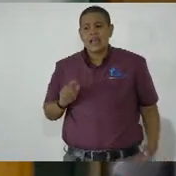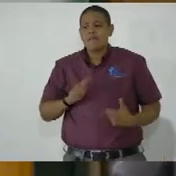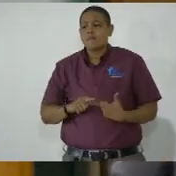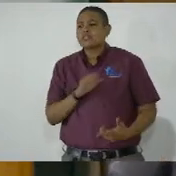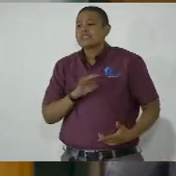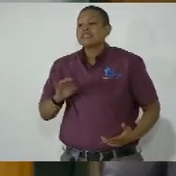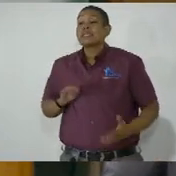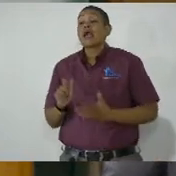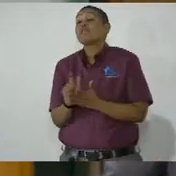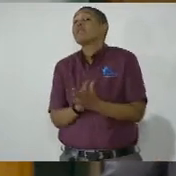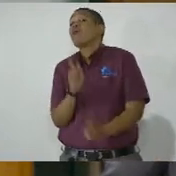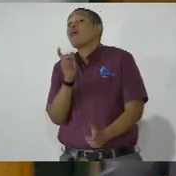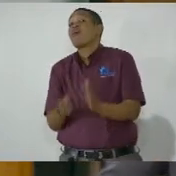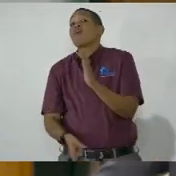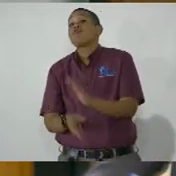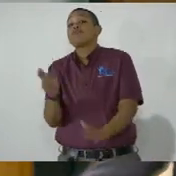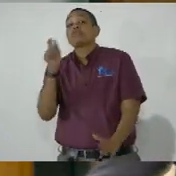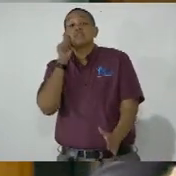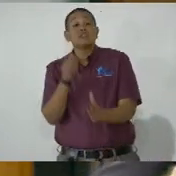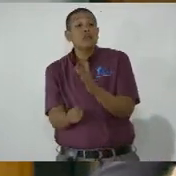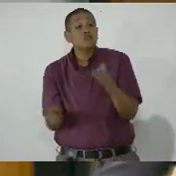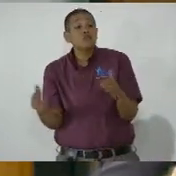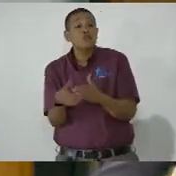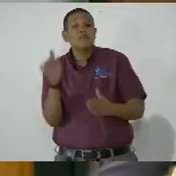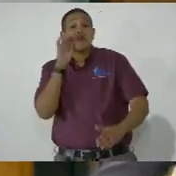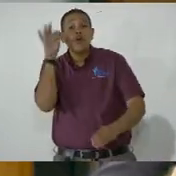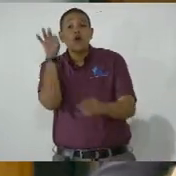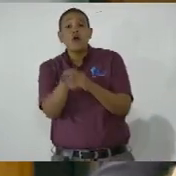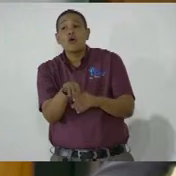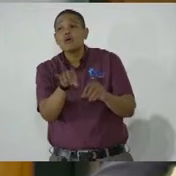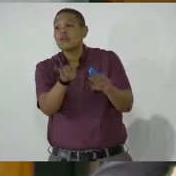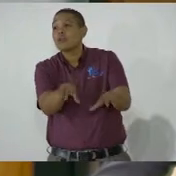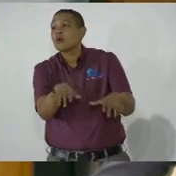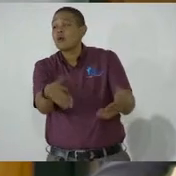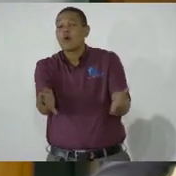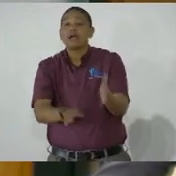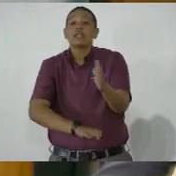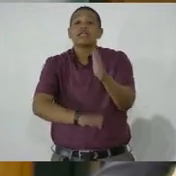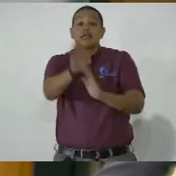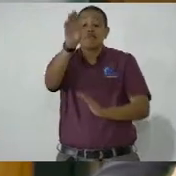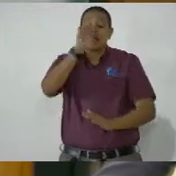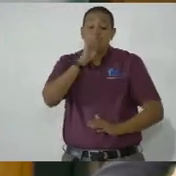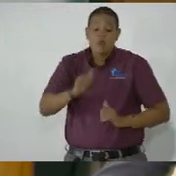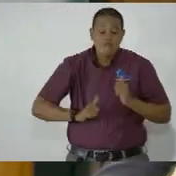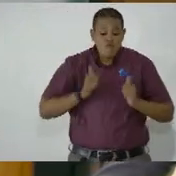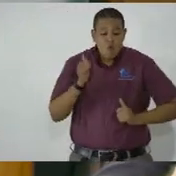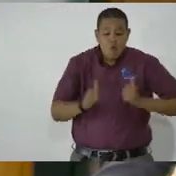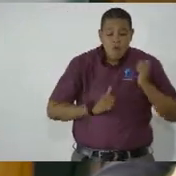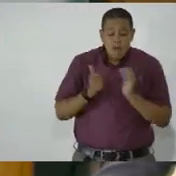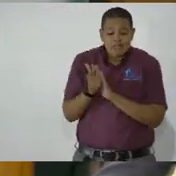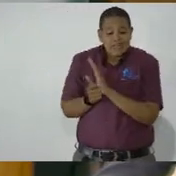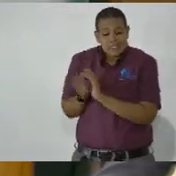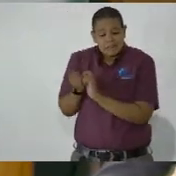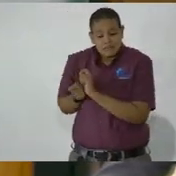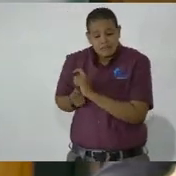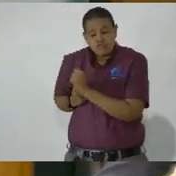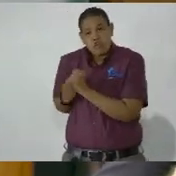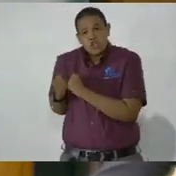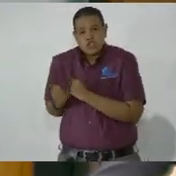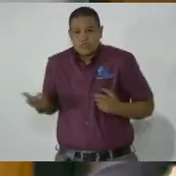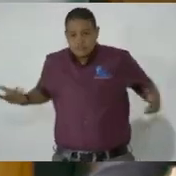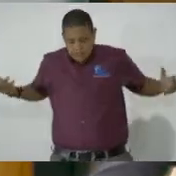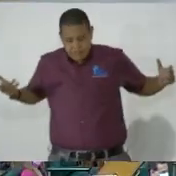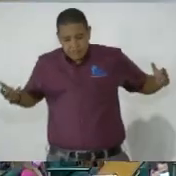Law Revision Secretariat for contributing to the development of a robust legislative framework.